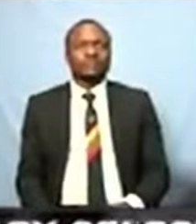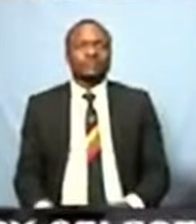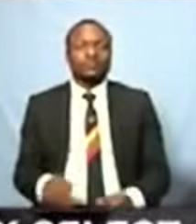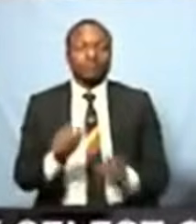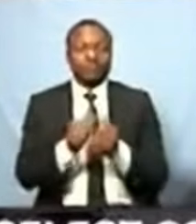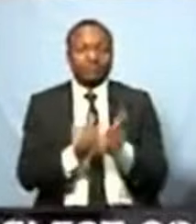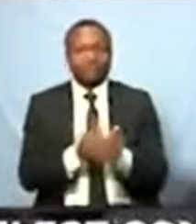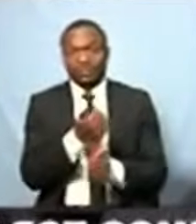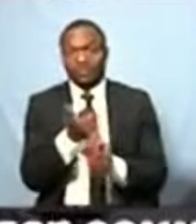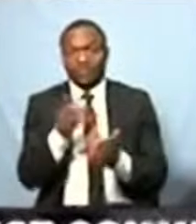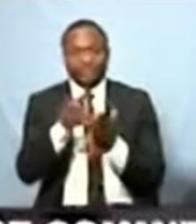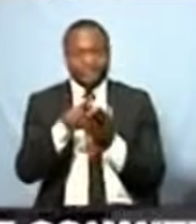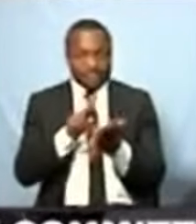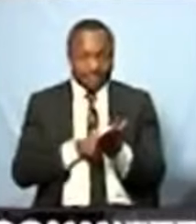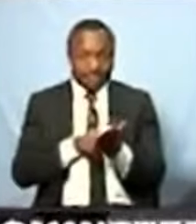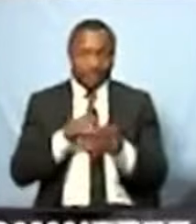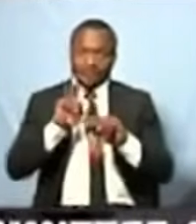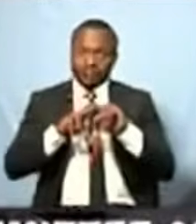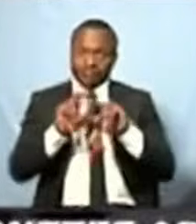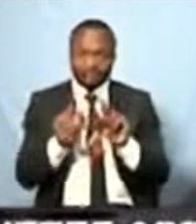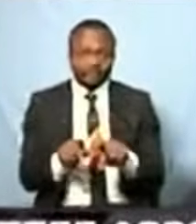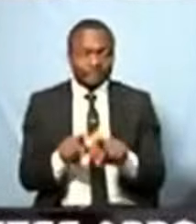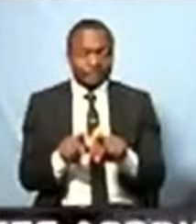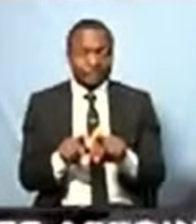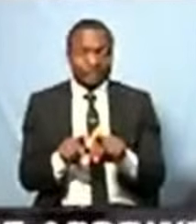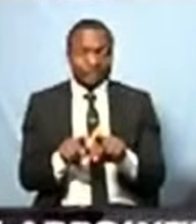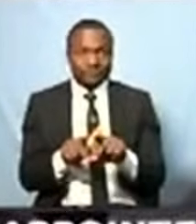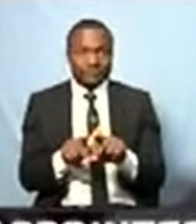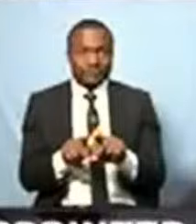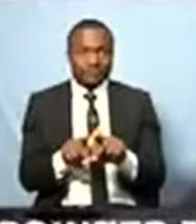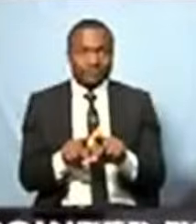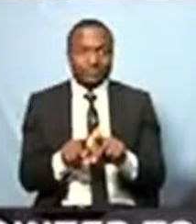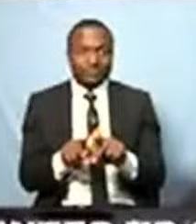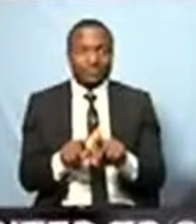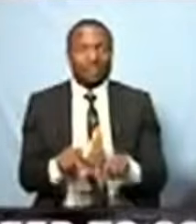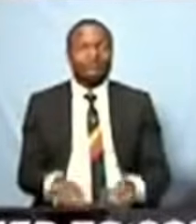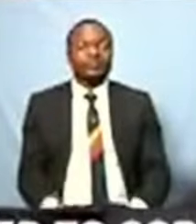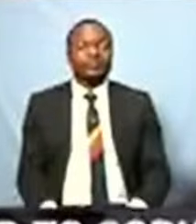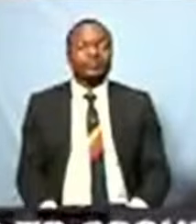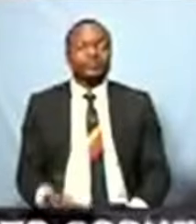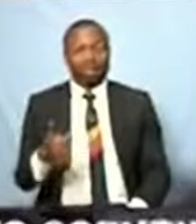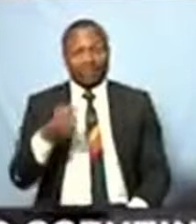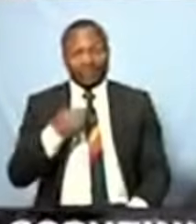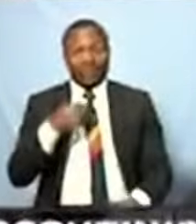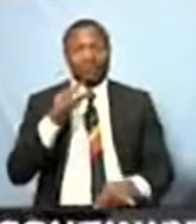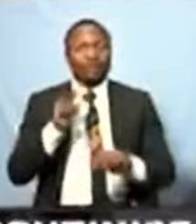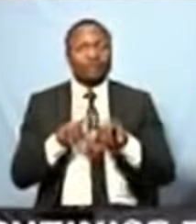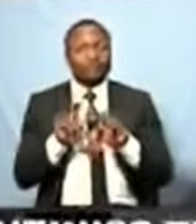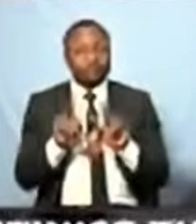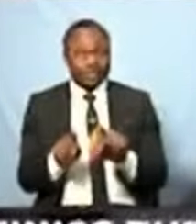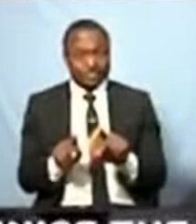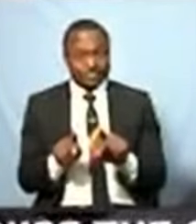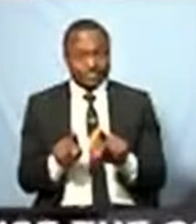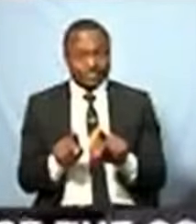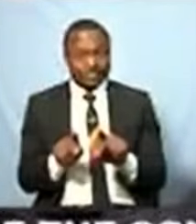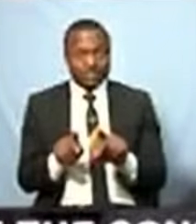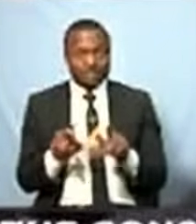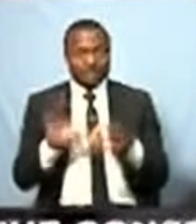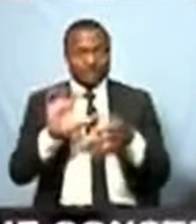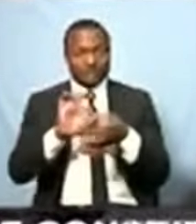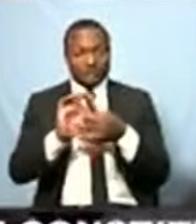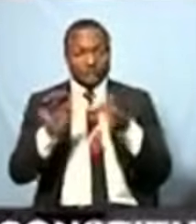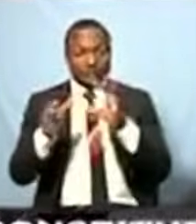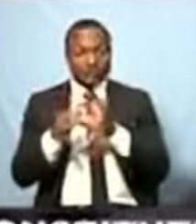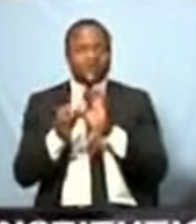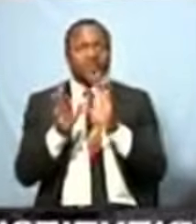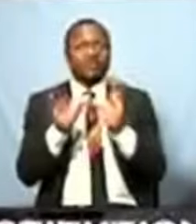about the other reports, Mr. Chairperson, I was the chairperson for a coordinating